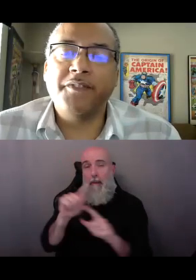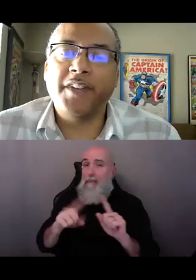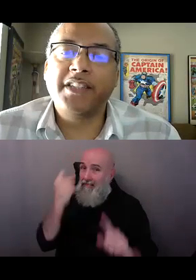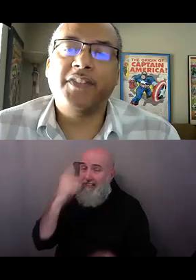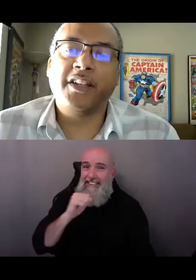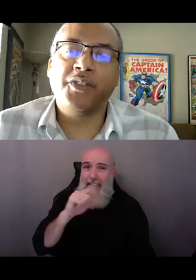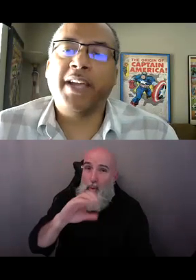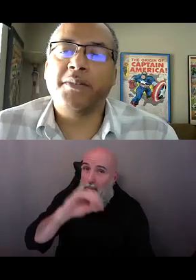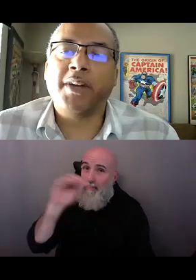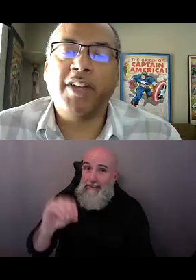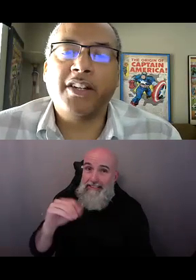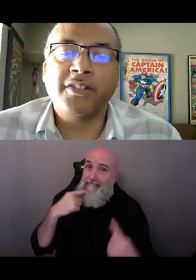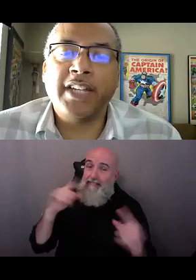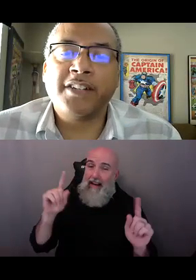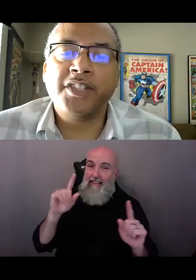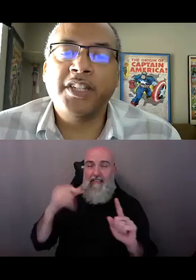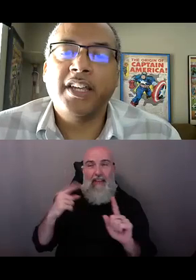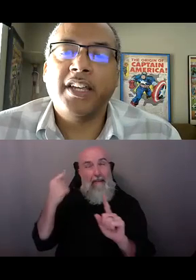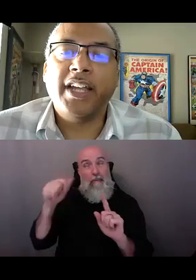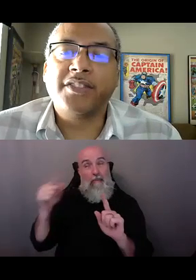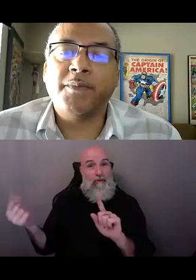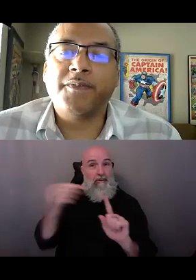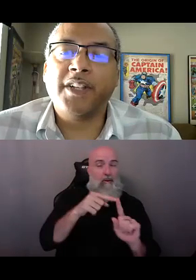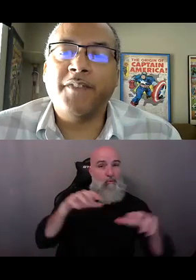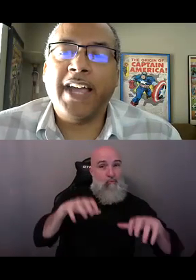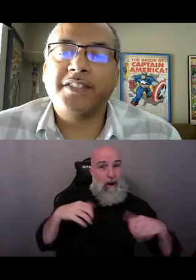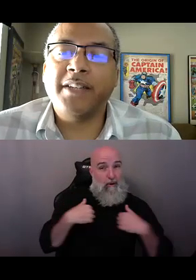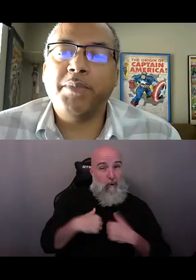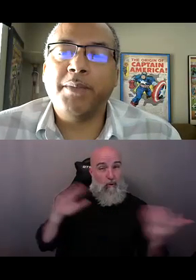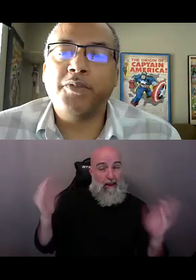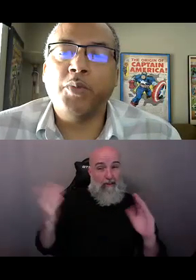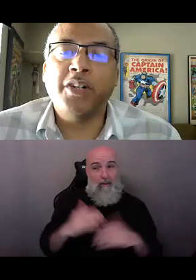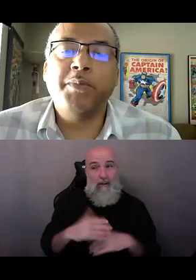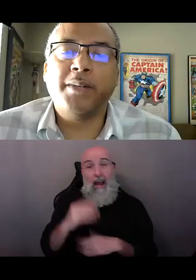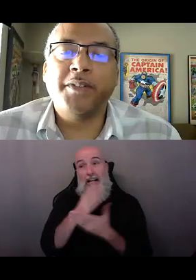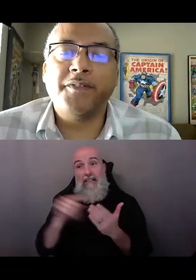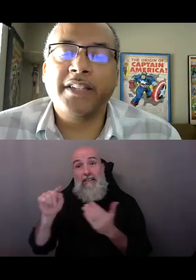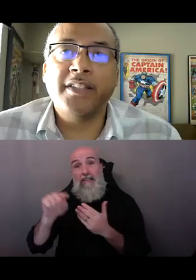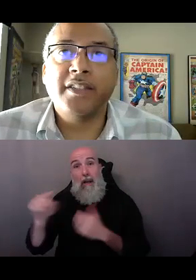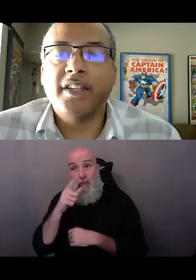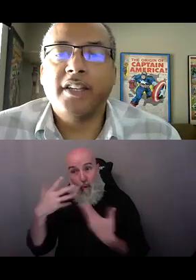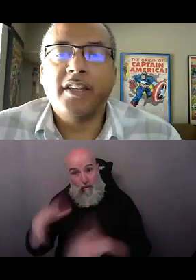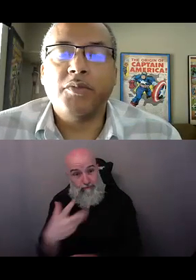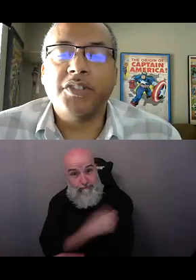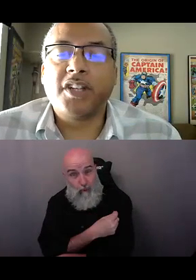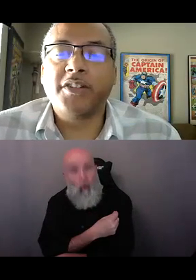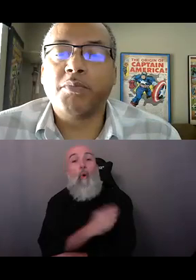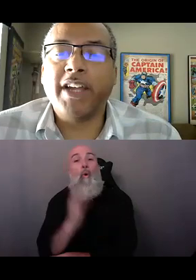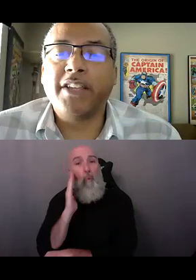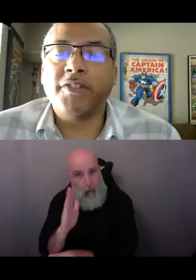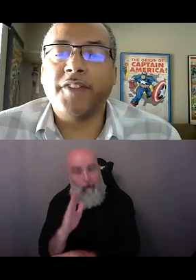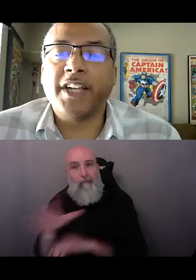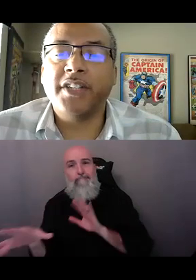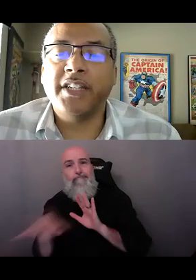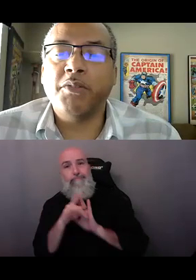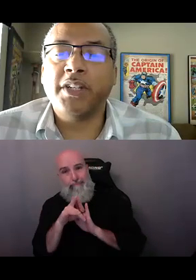100% effective. That goes back to my raincoat analogy. And some fully vaccinated people will become infected, which is called a